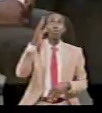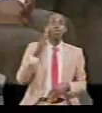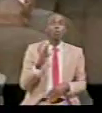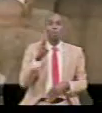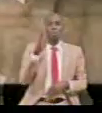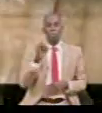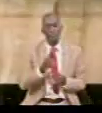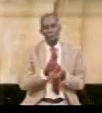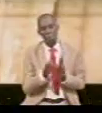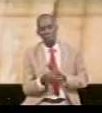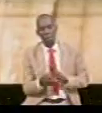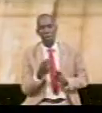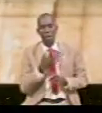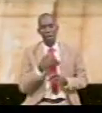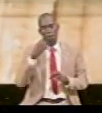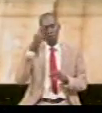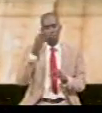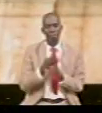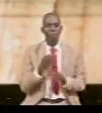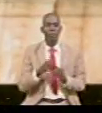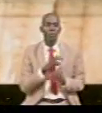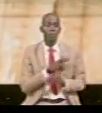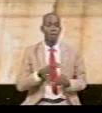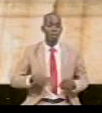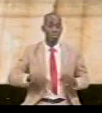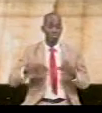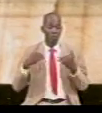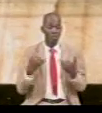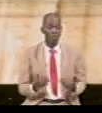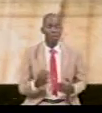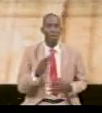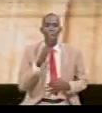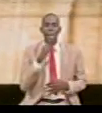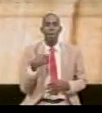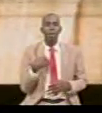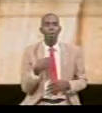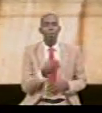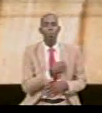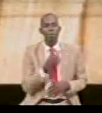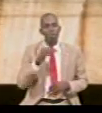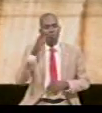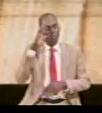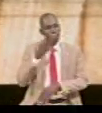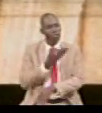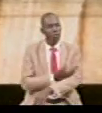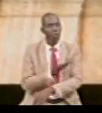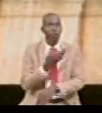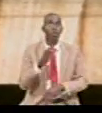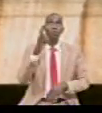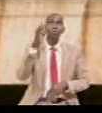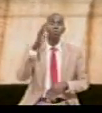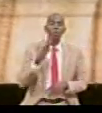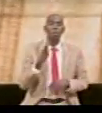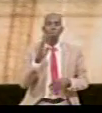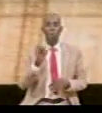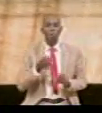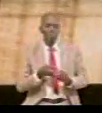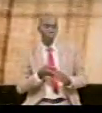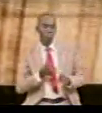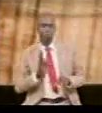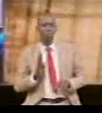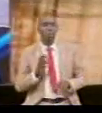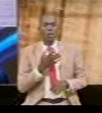Christ, now are we the sons of God. By coming out from among them and